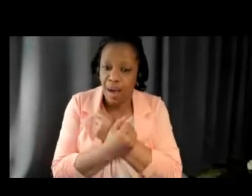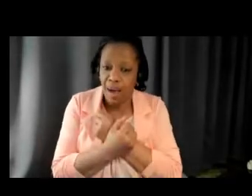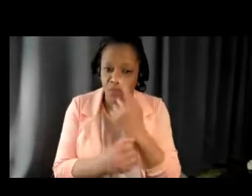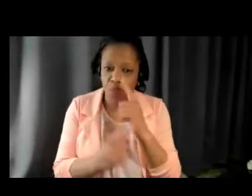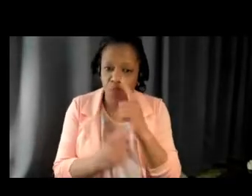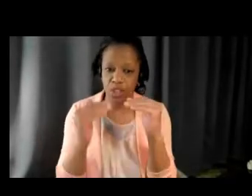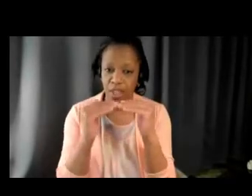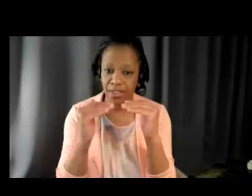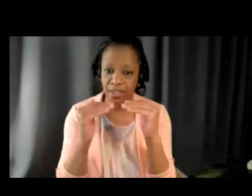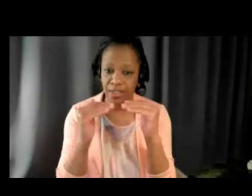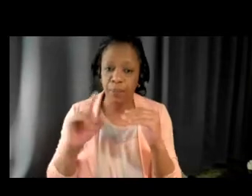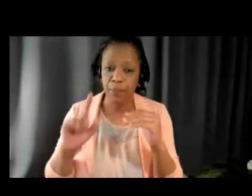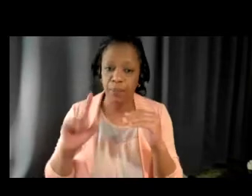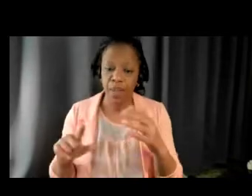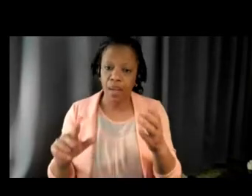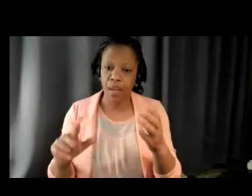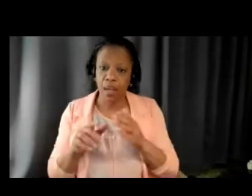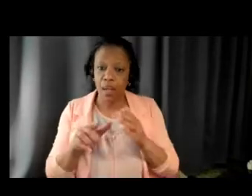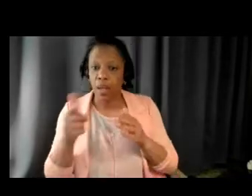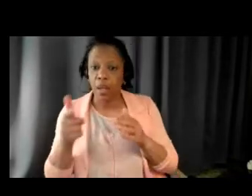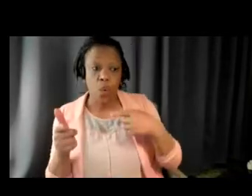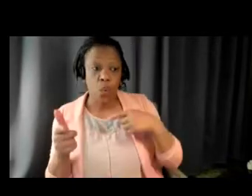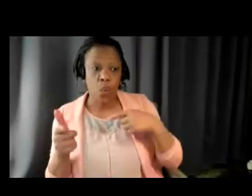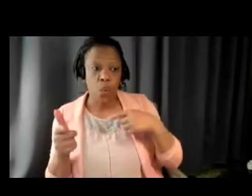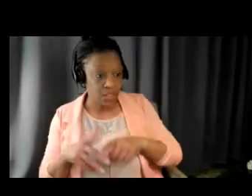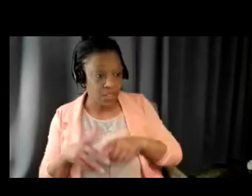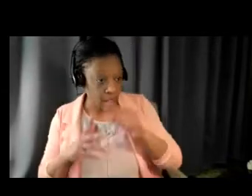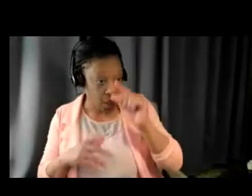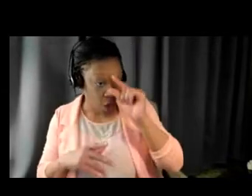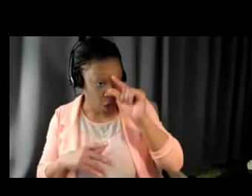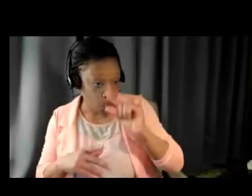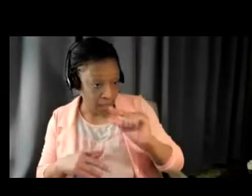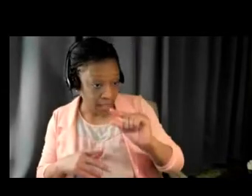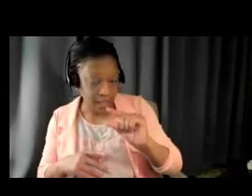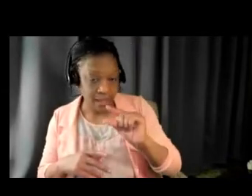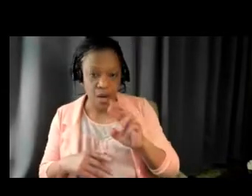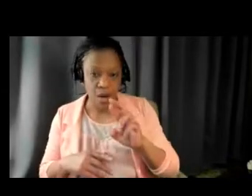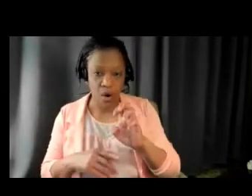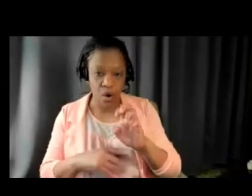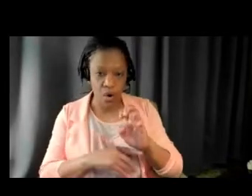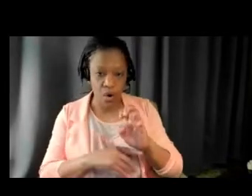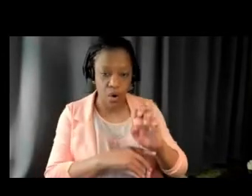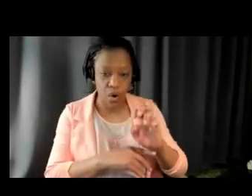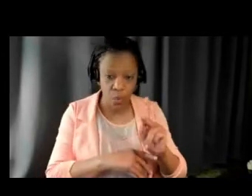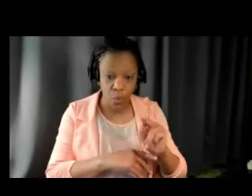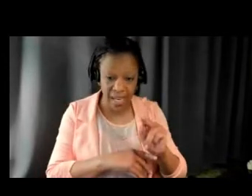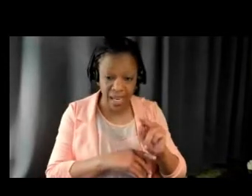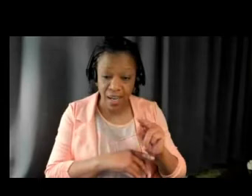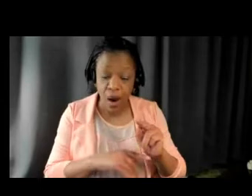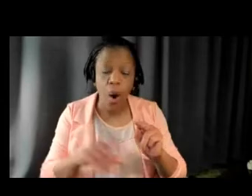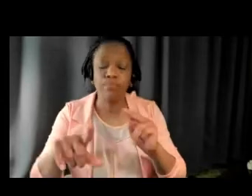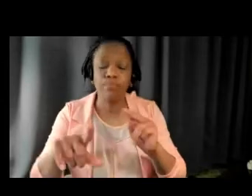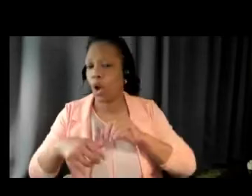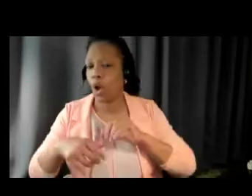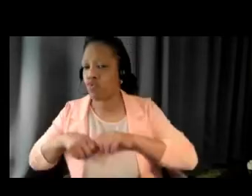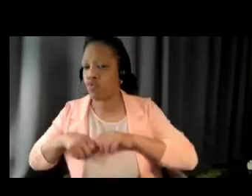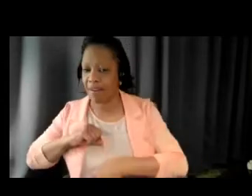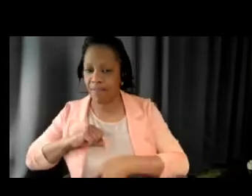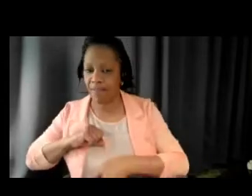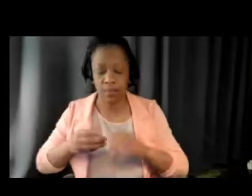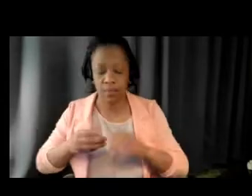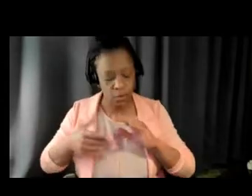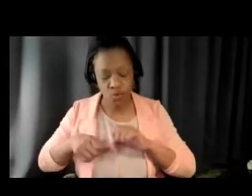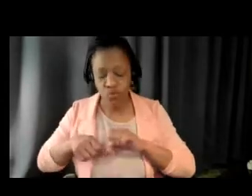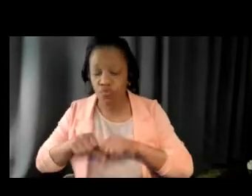workshop 3 weeks ago. Yes. So, and everyone has lost someone. And